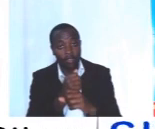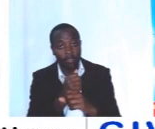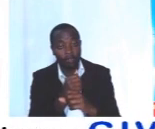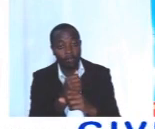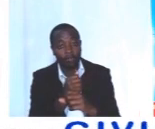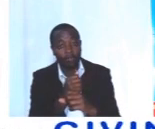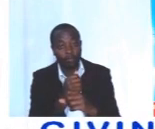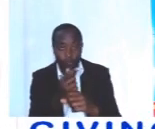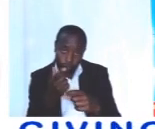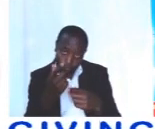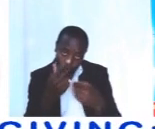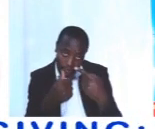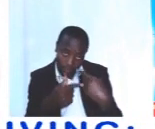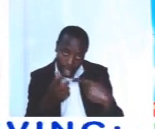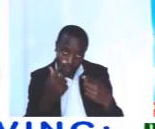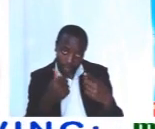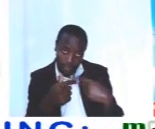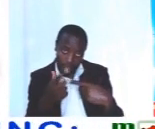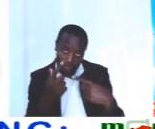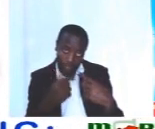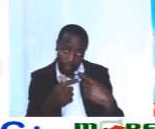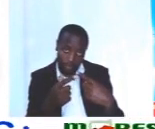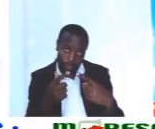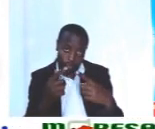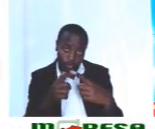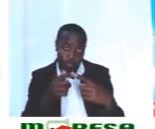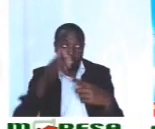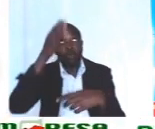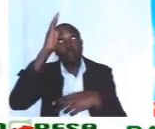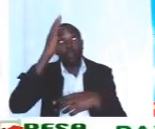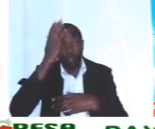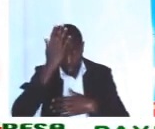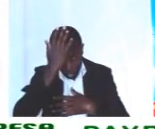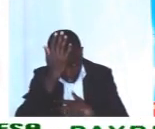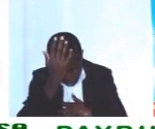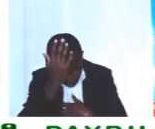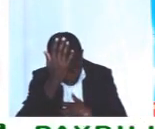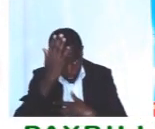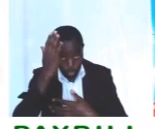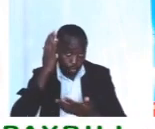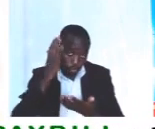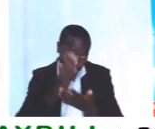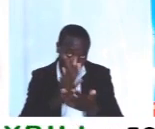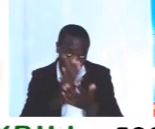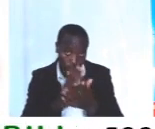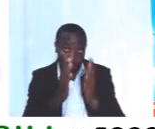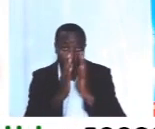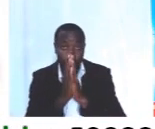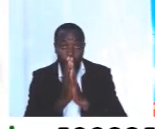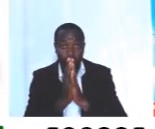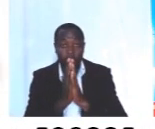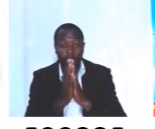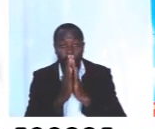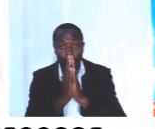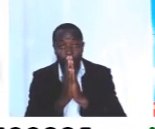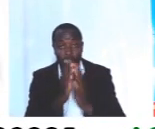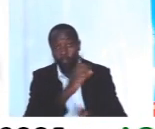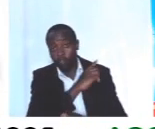And when we come under the dealings of God, we need to humble ourselves before him and pray the prayer of David in